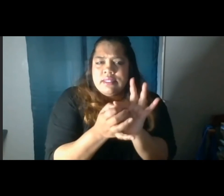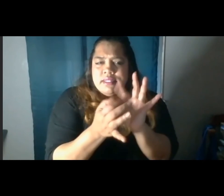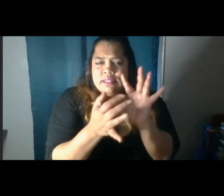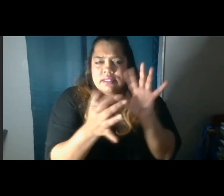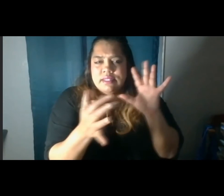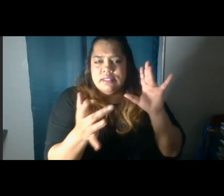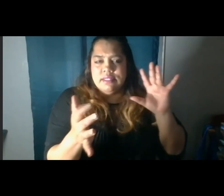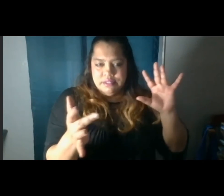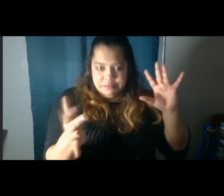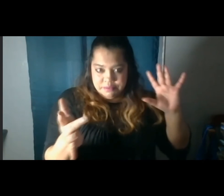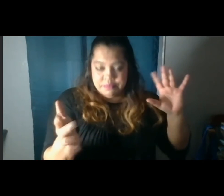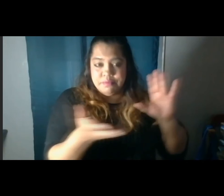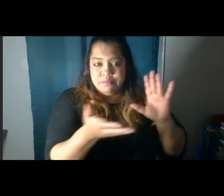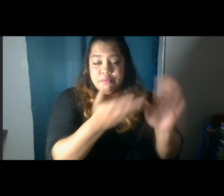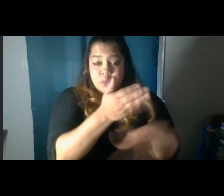go.